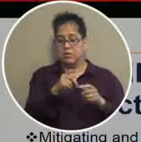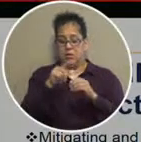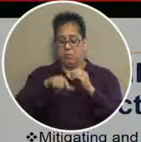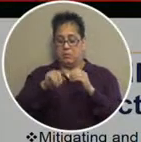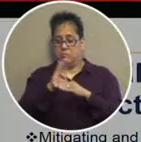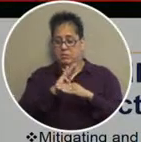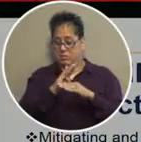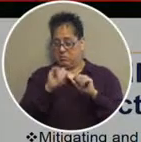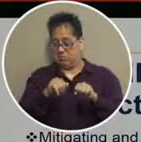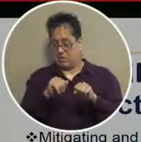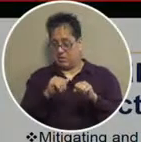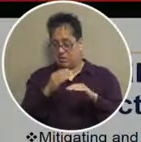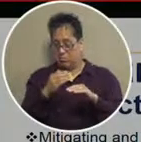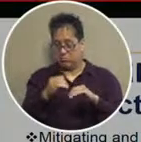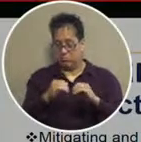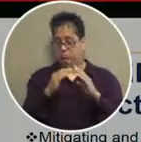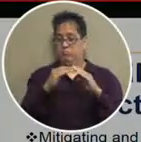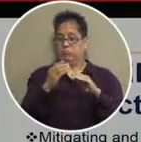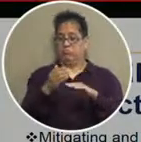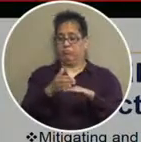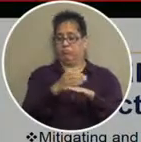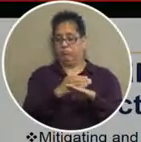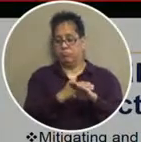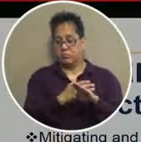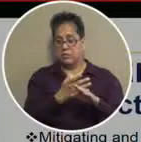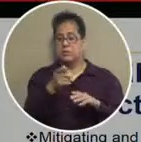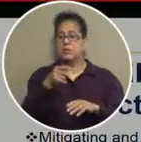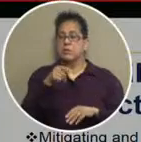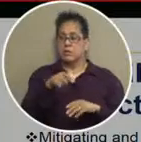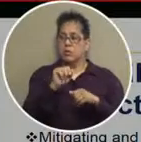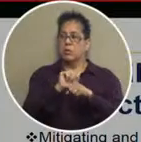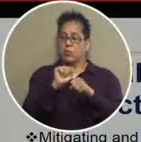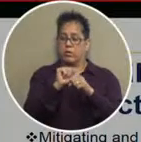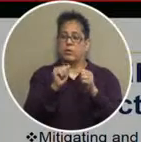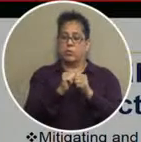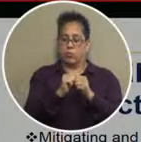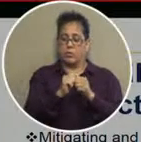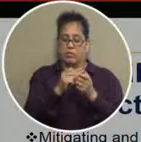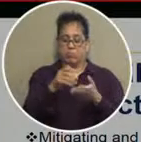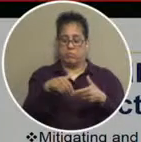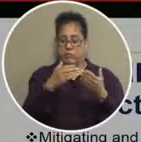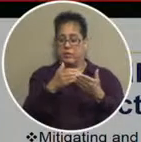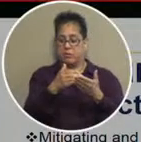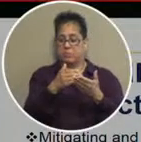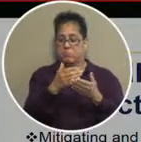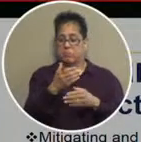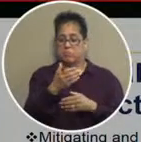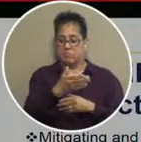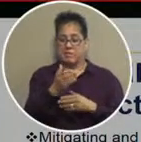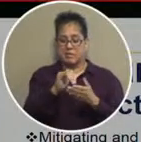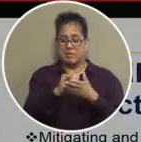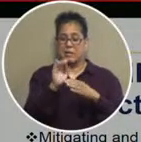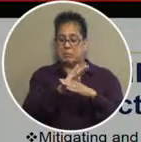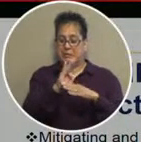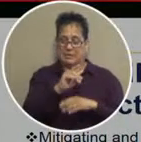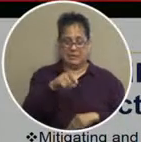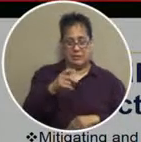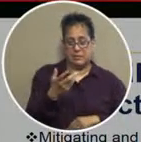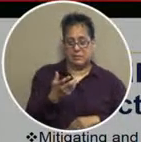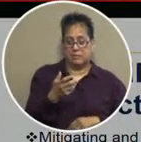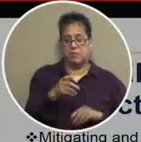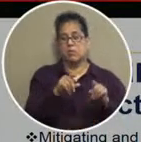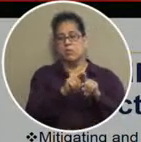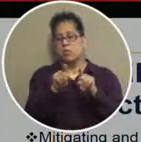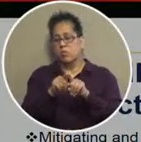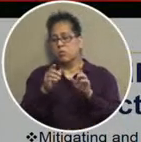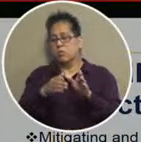able to recover, economic development has been working with various stakeholders to provide the assistance businesses need. We're also looking at